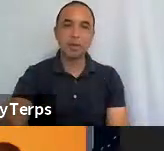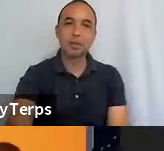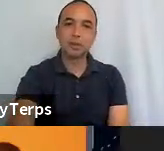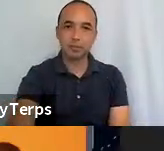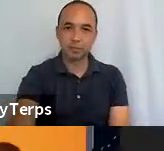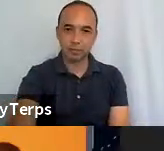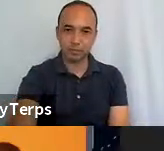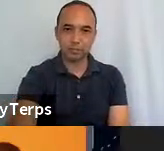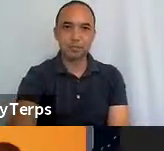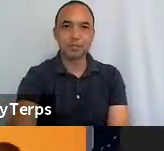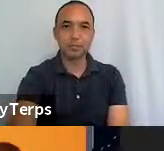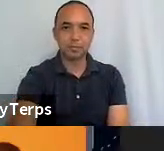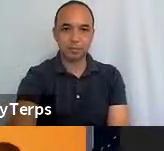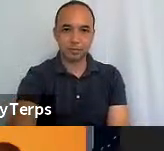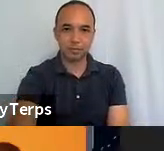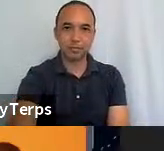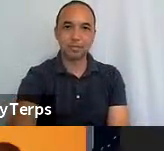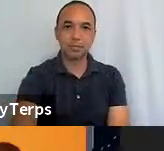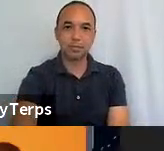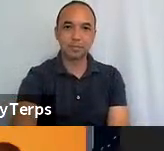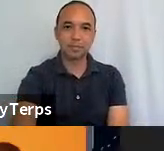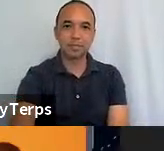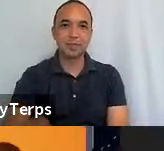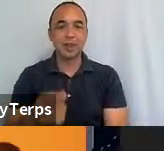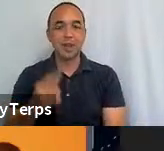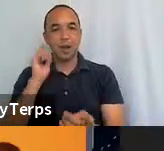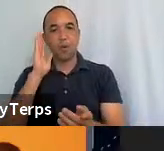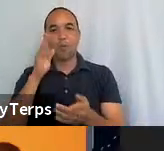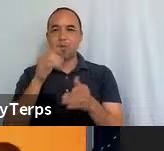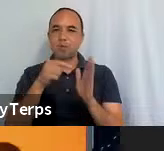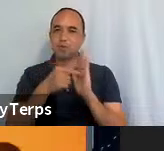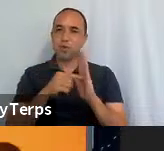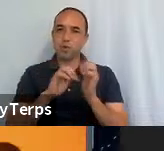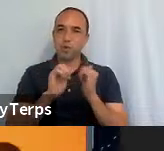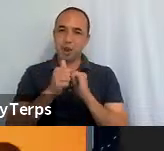do actions. And actions are